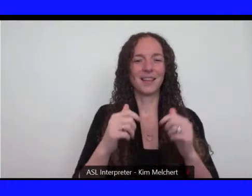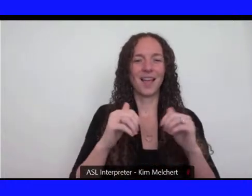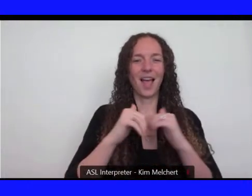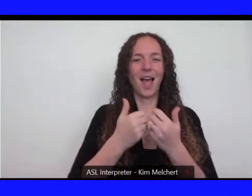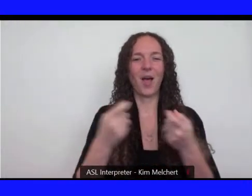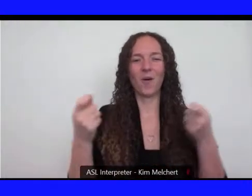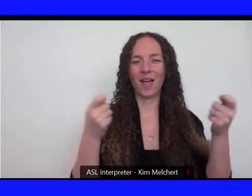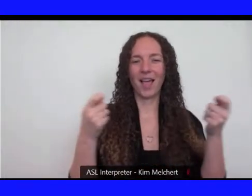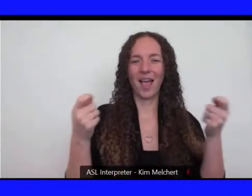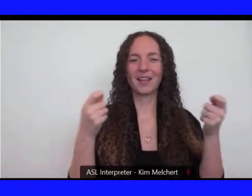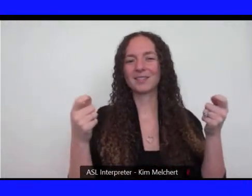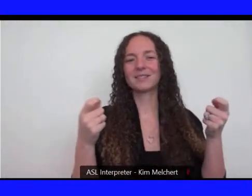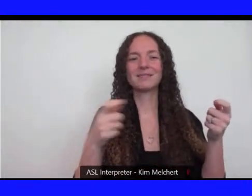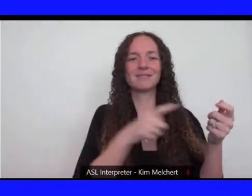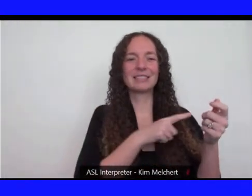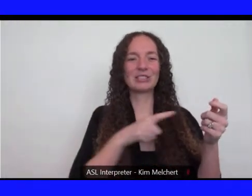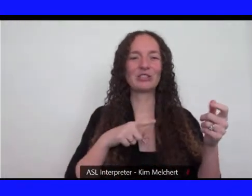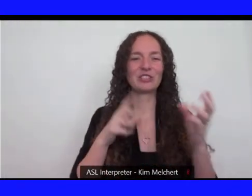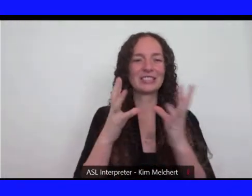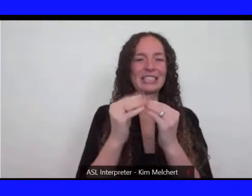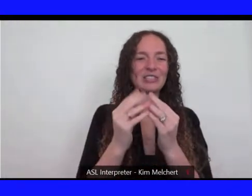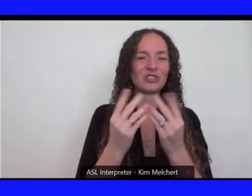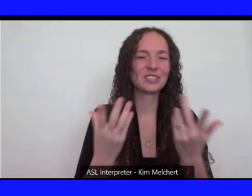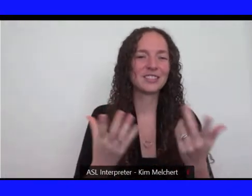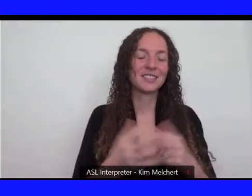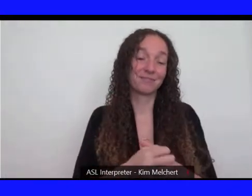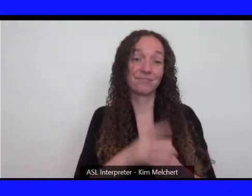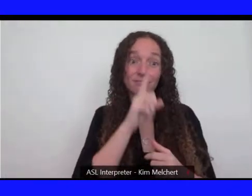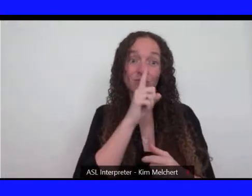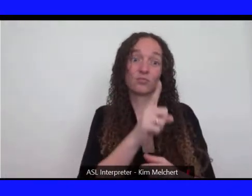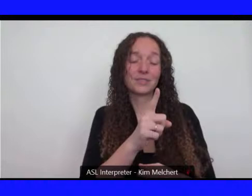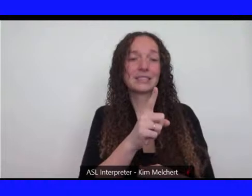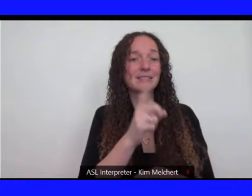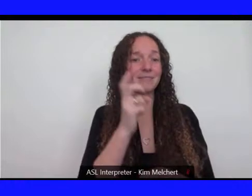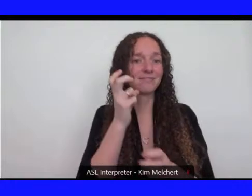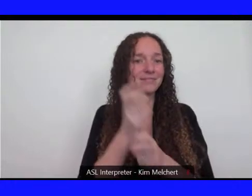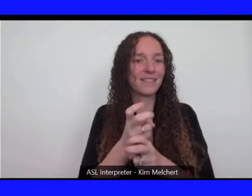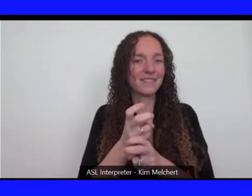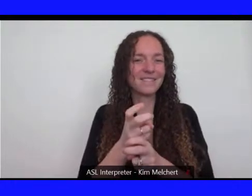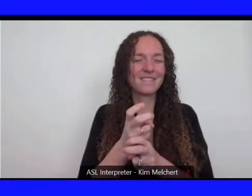Matt, Dr. Katz, whomever, you know, get involved, but she is the person on the